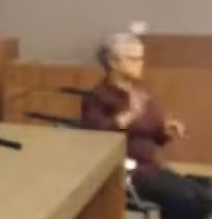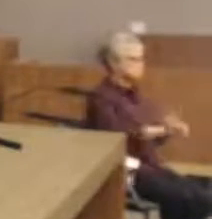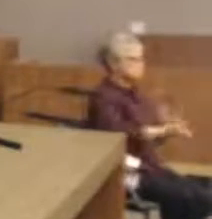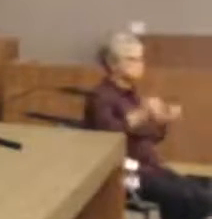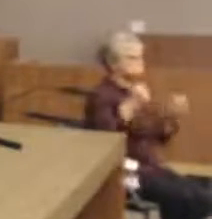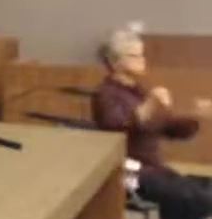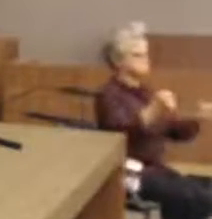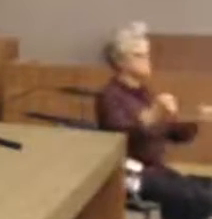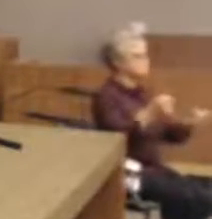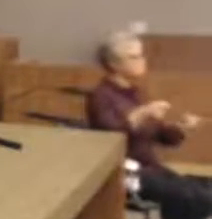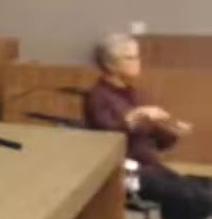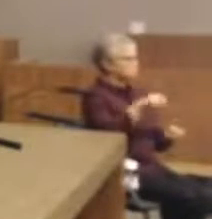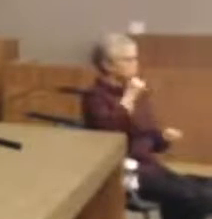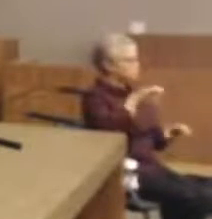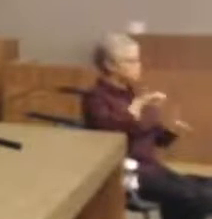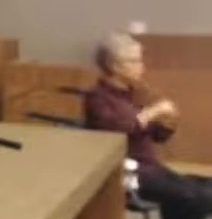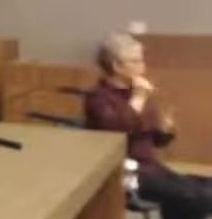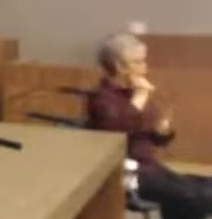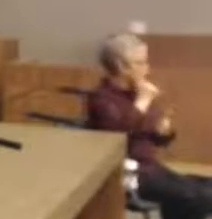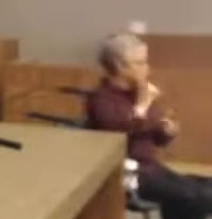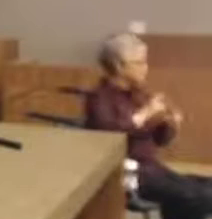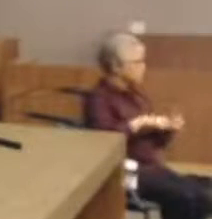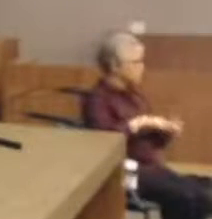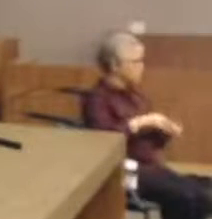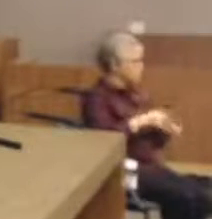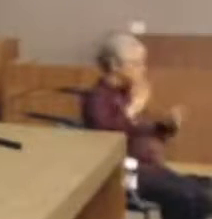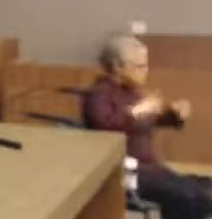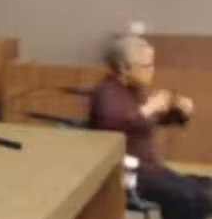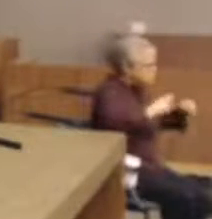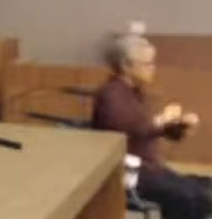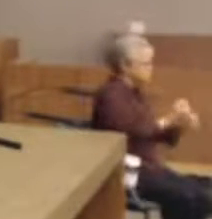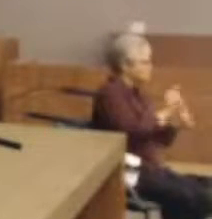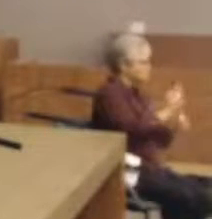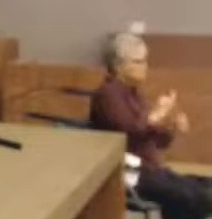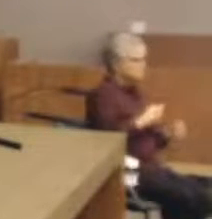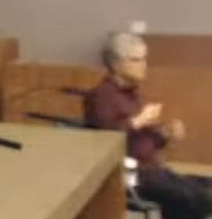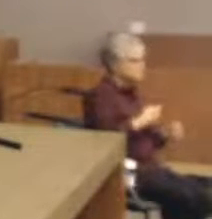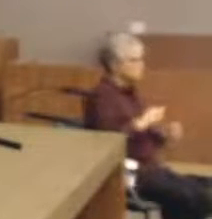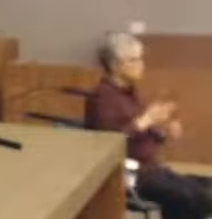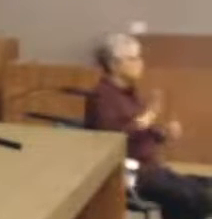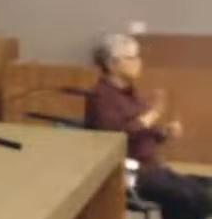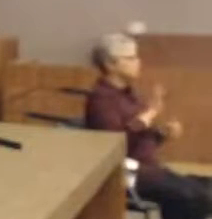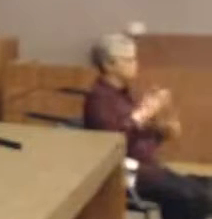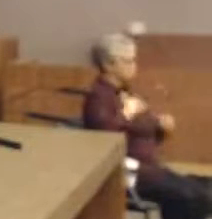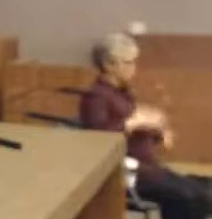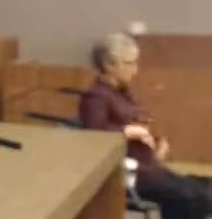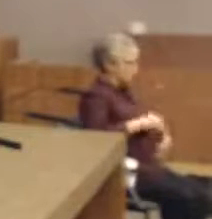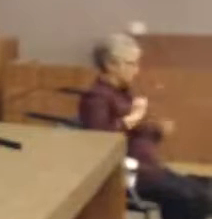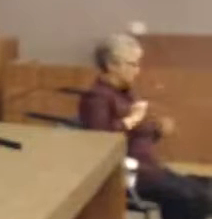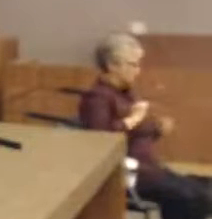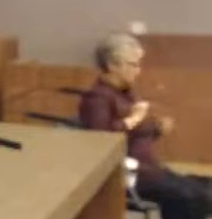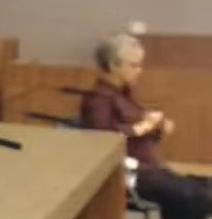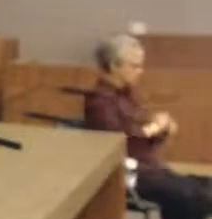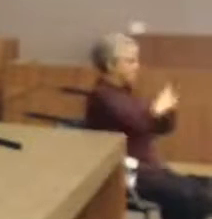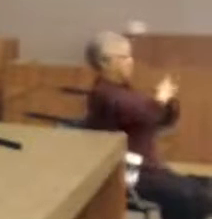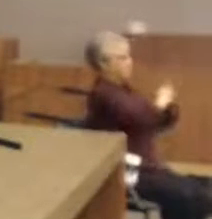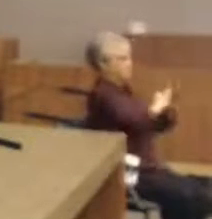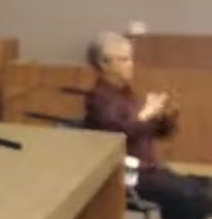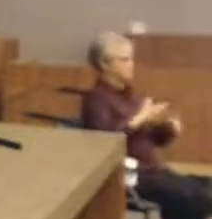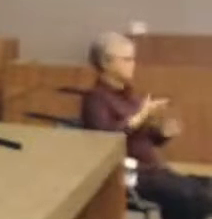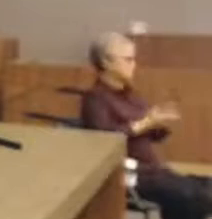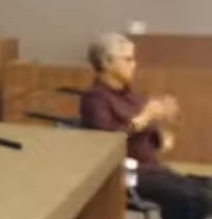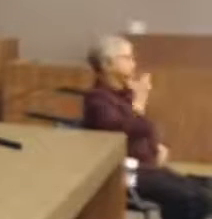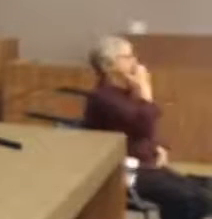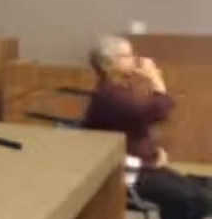you leave work, but you get in an argument and you're activated and you do something different, or you scream, or some reaction that you don't do on an